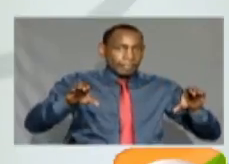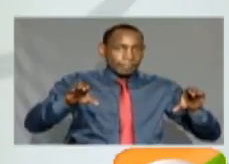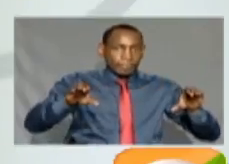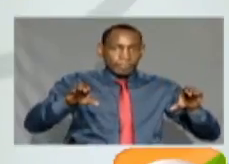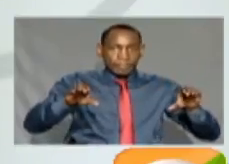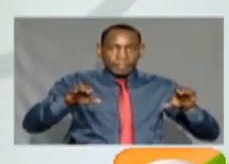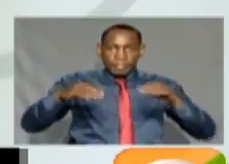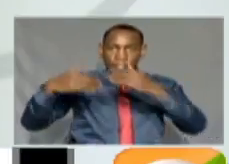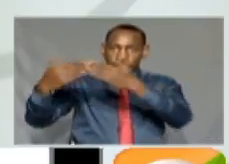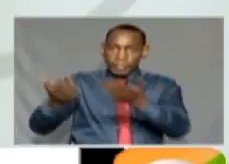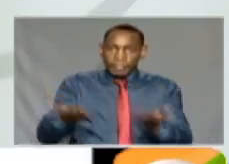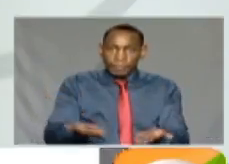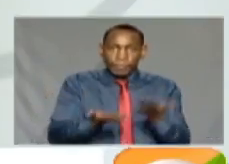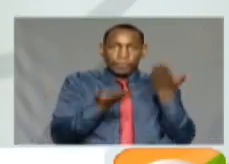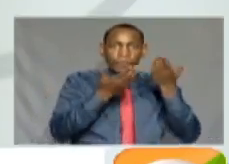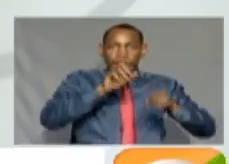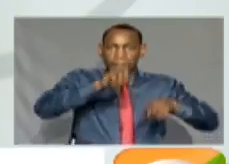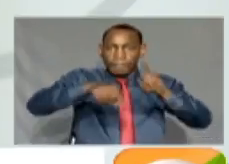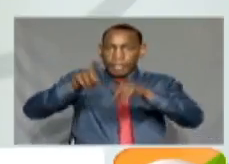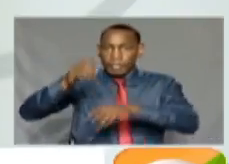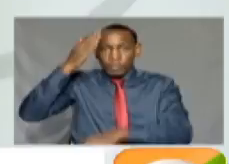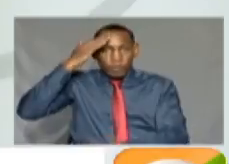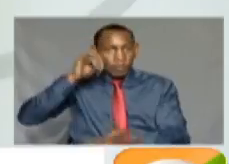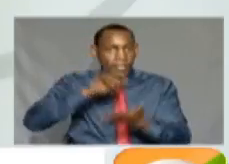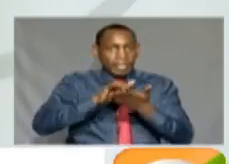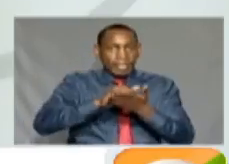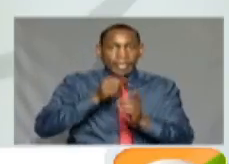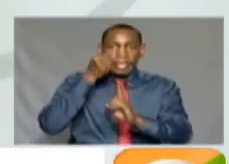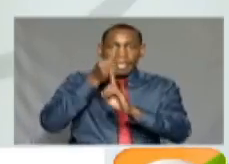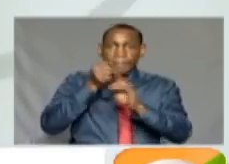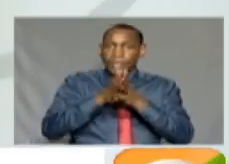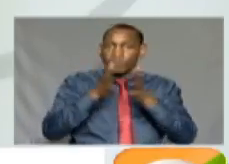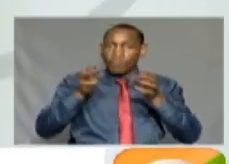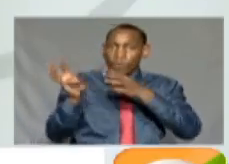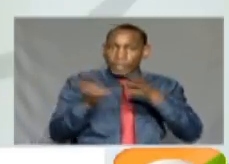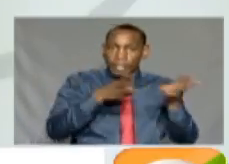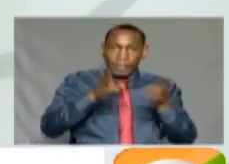in improved varieties. We know there's a very big impact